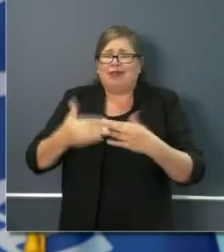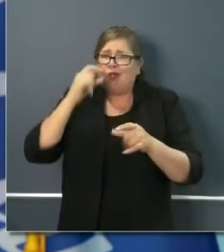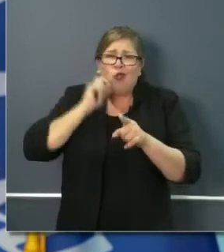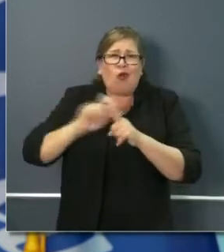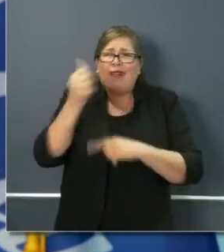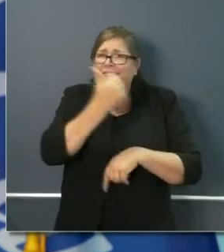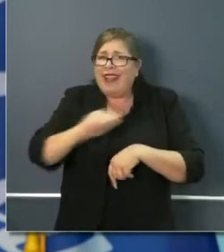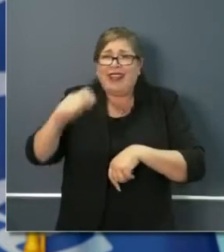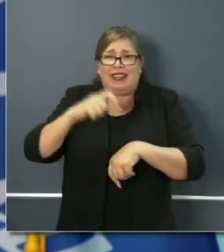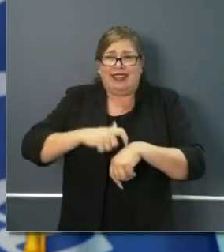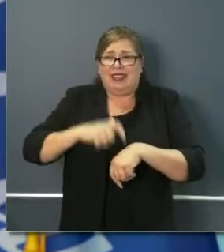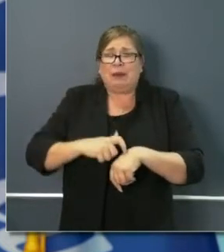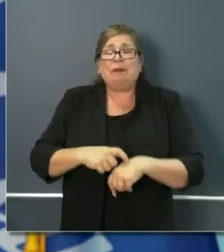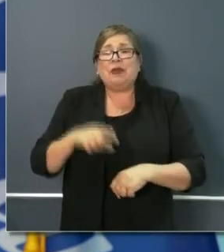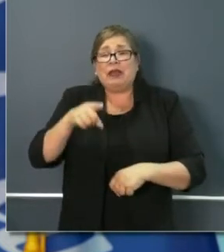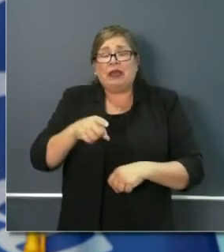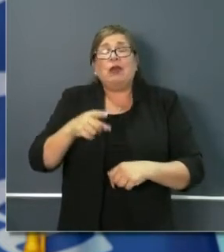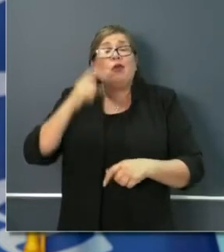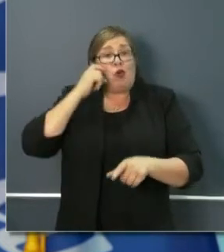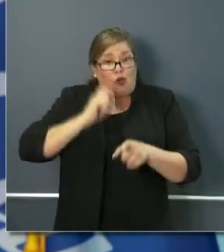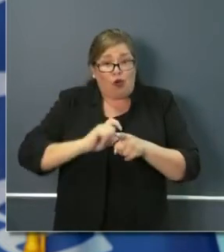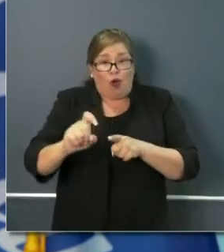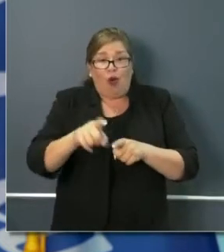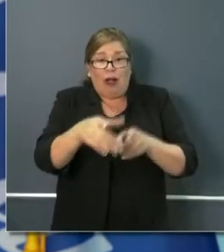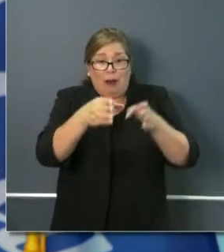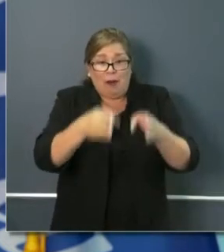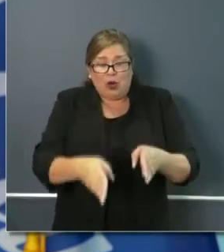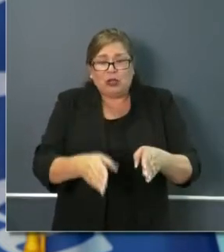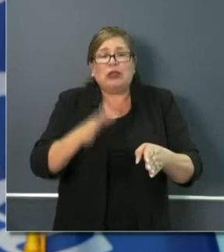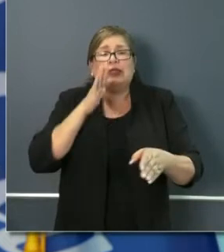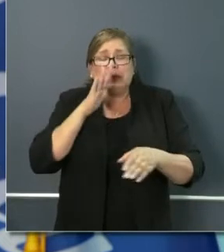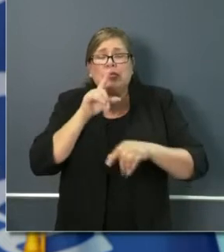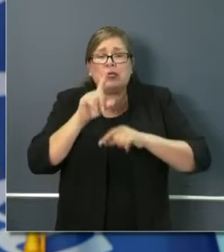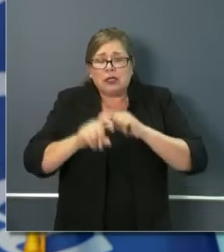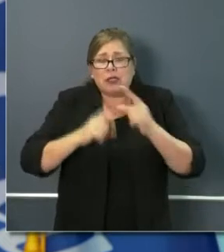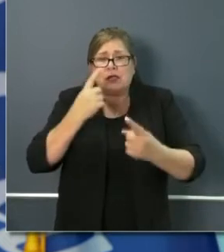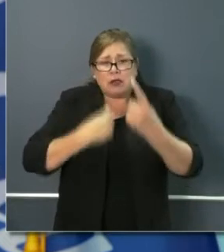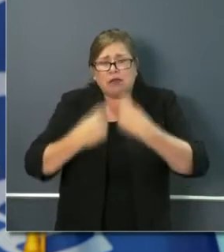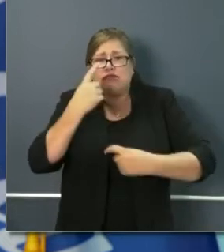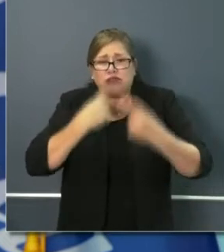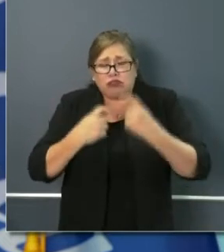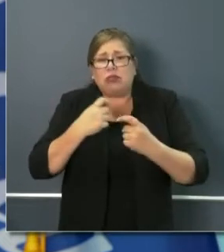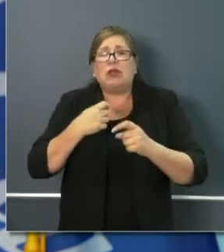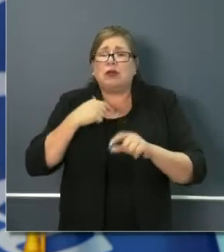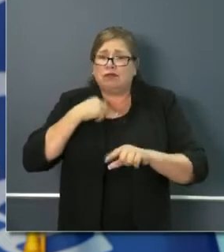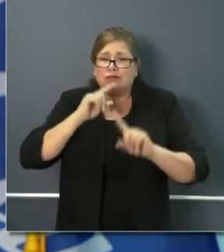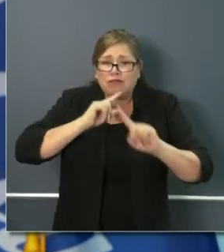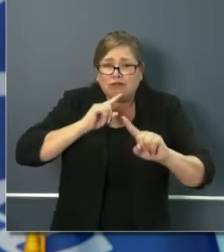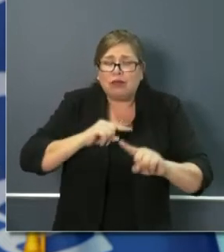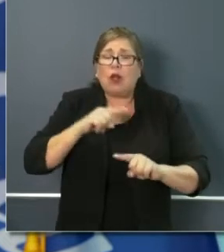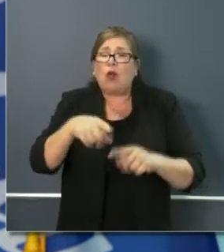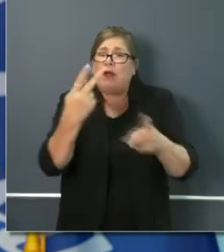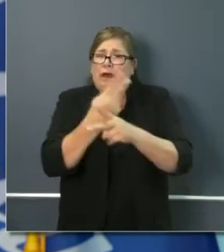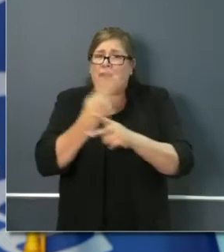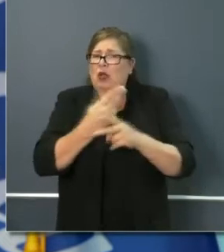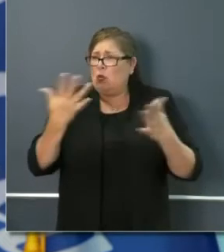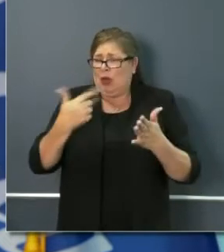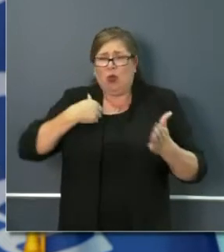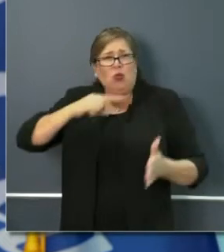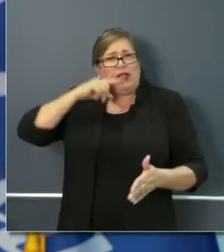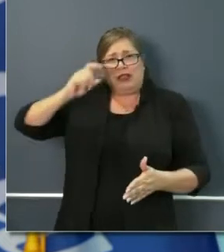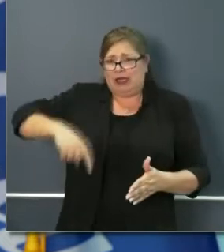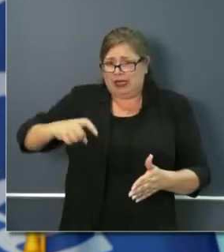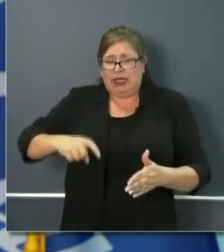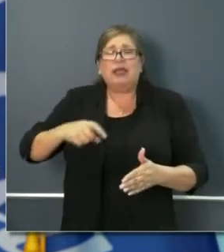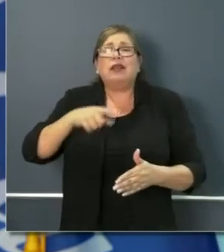you in doing some case management and getting you to the most fundamental needs. And together, we can work